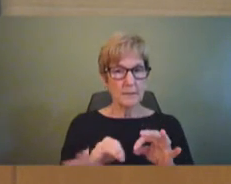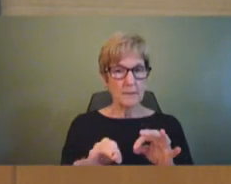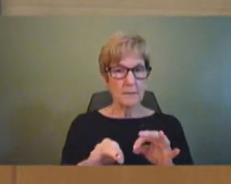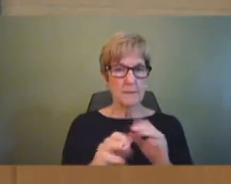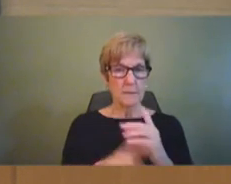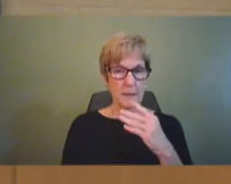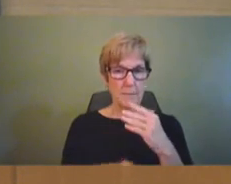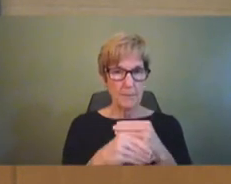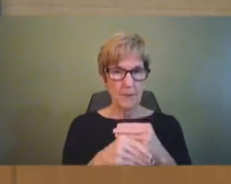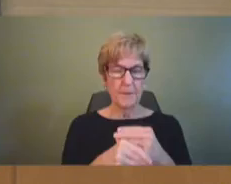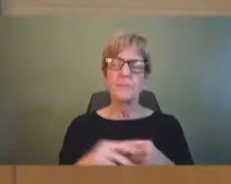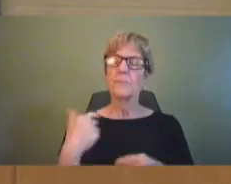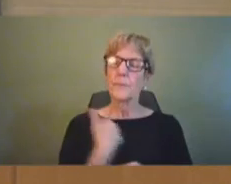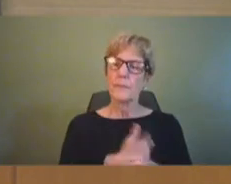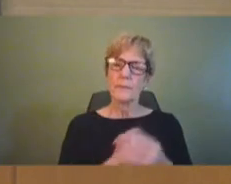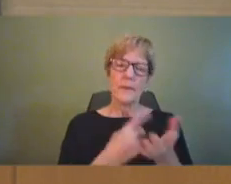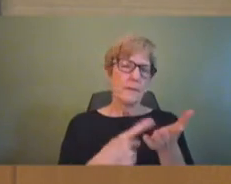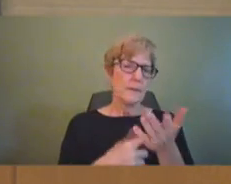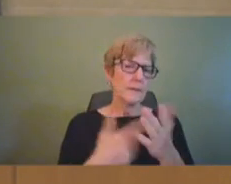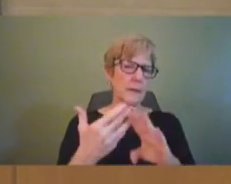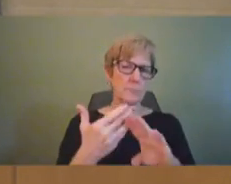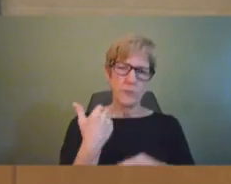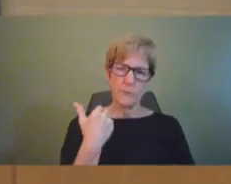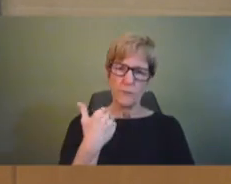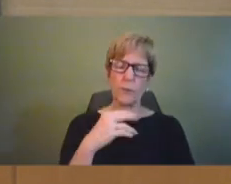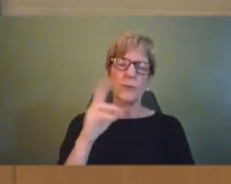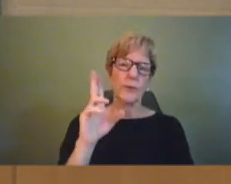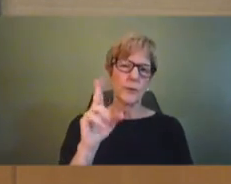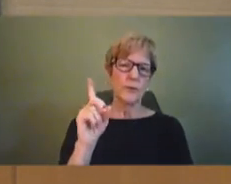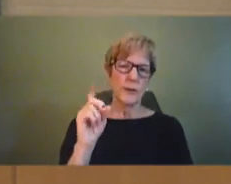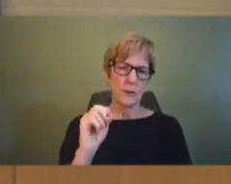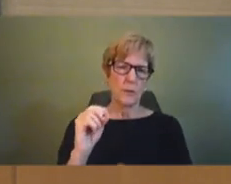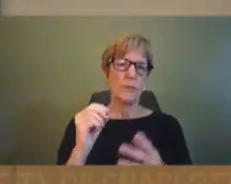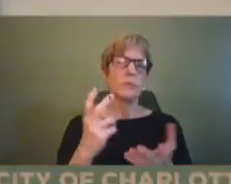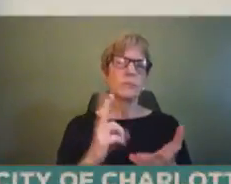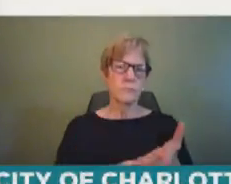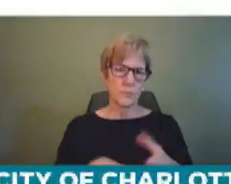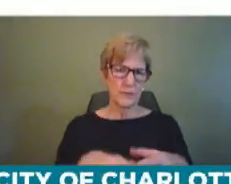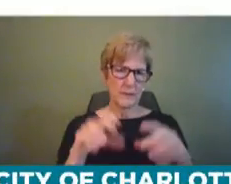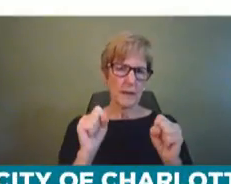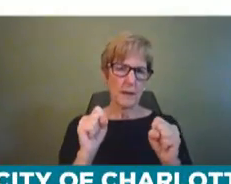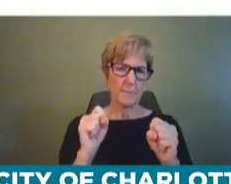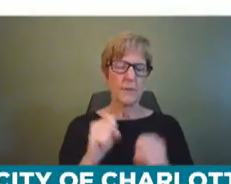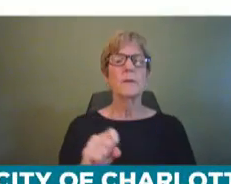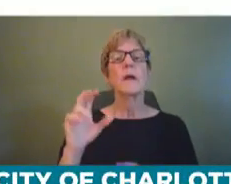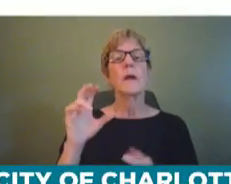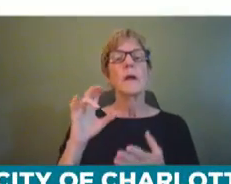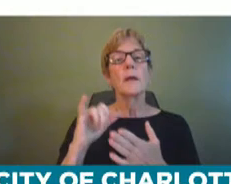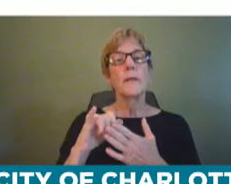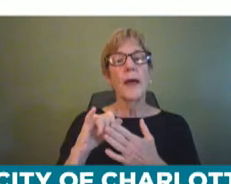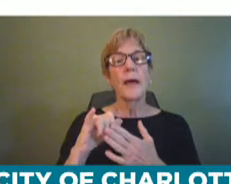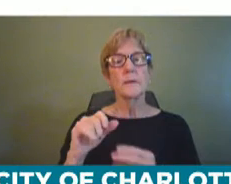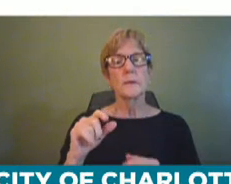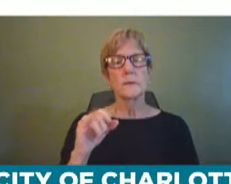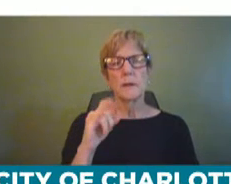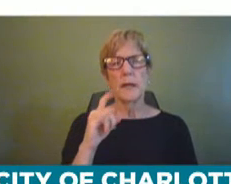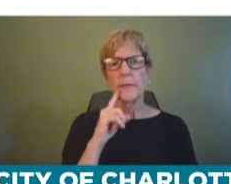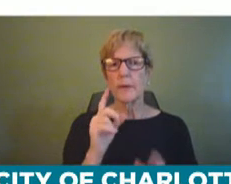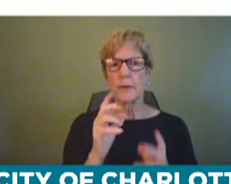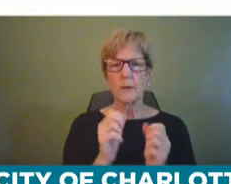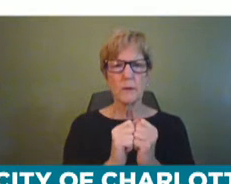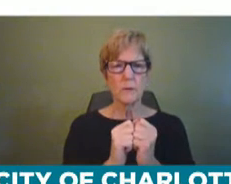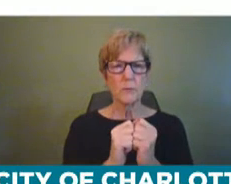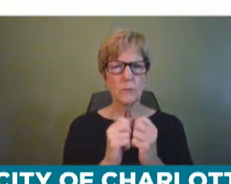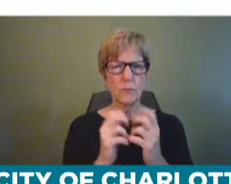talked about before the Udo was adopted it is um I think without fail that any